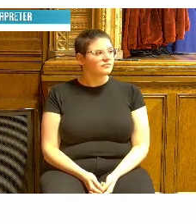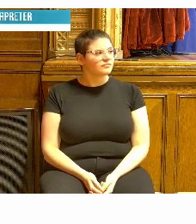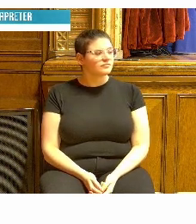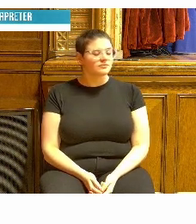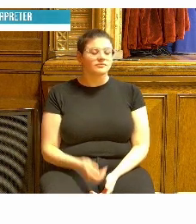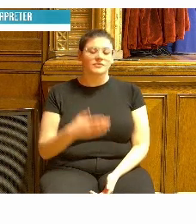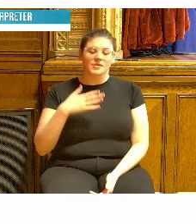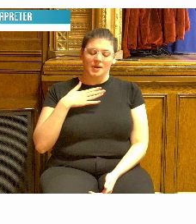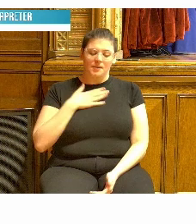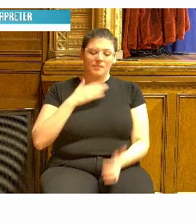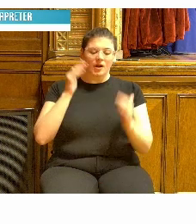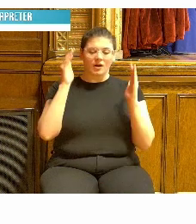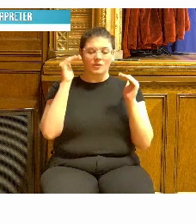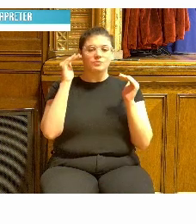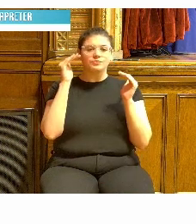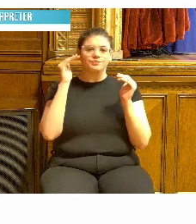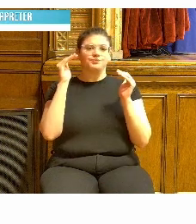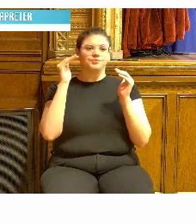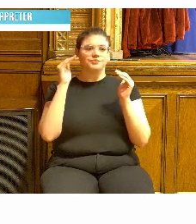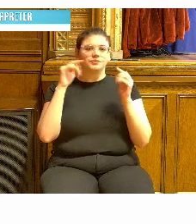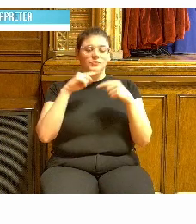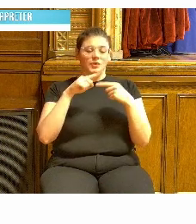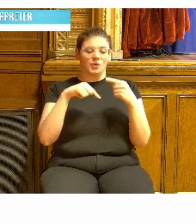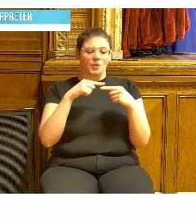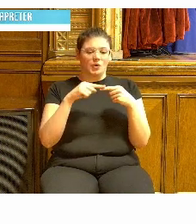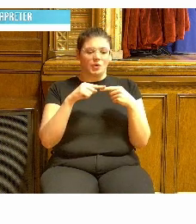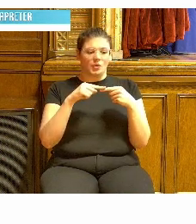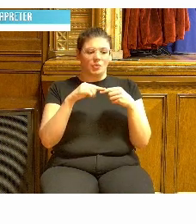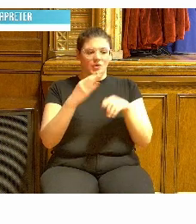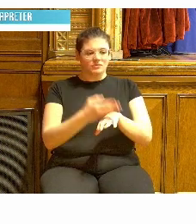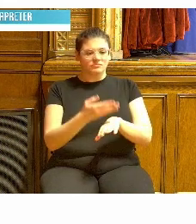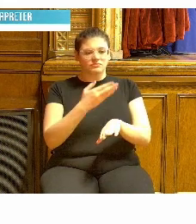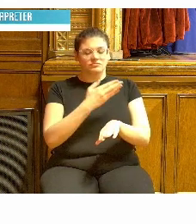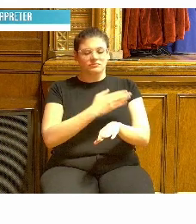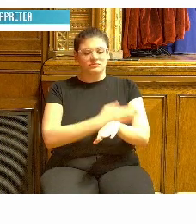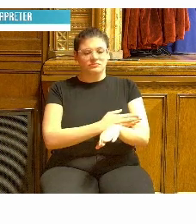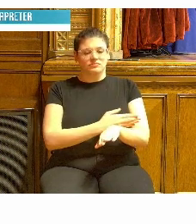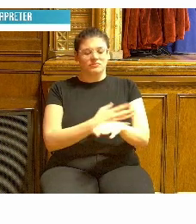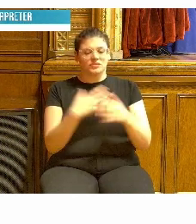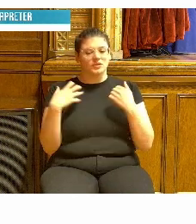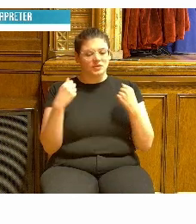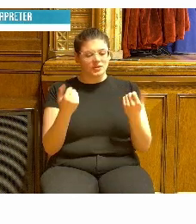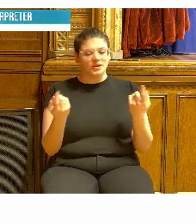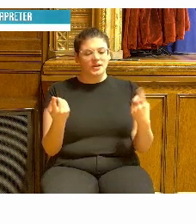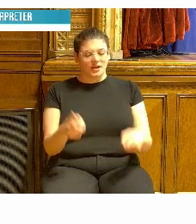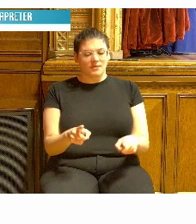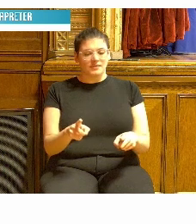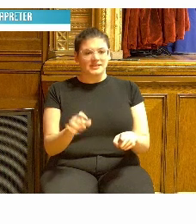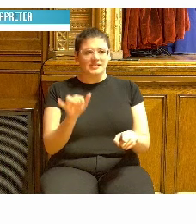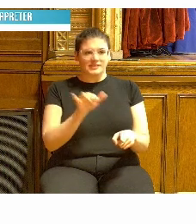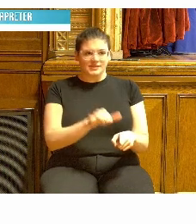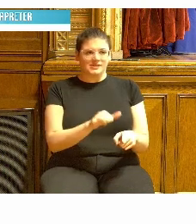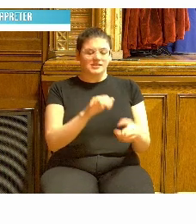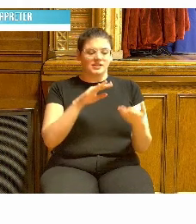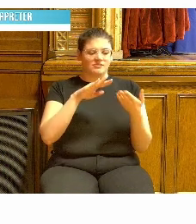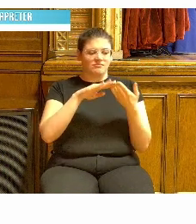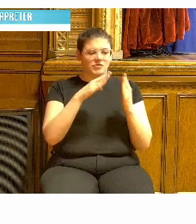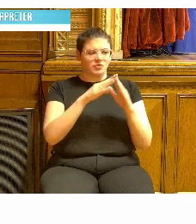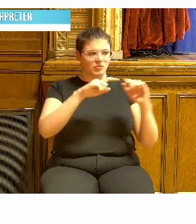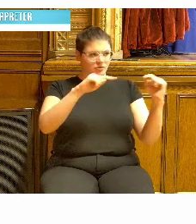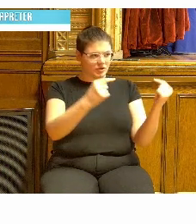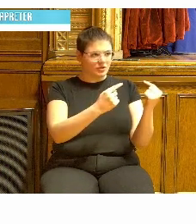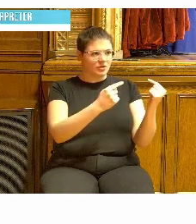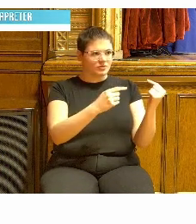My hope is when restoration happens, it'll be put back in the communities that have been harmed by